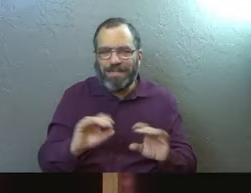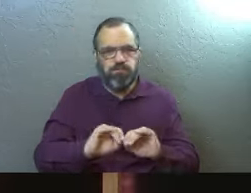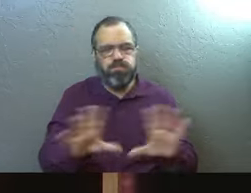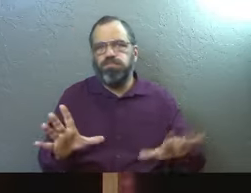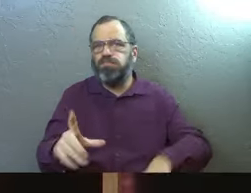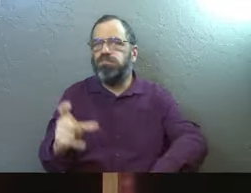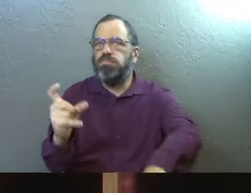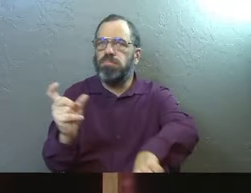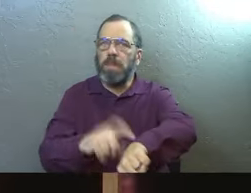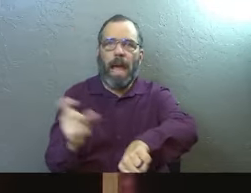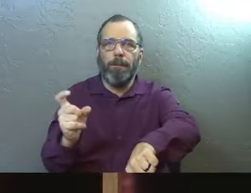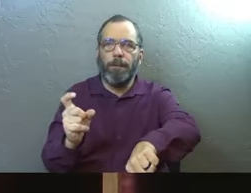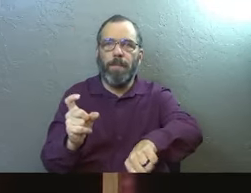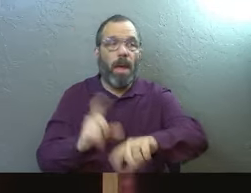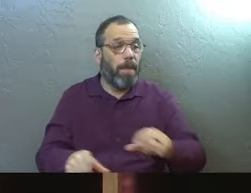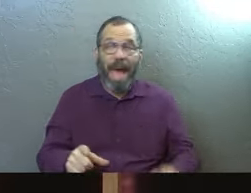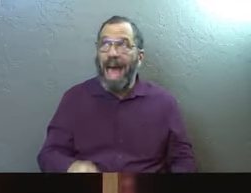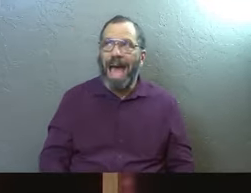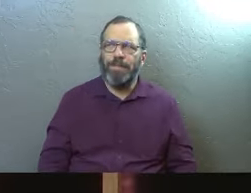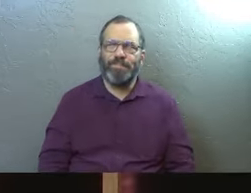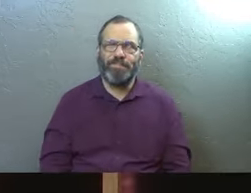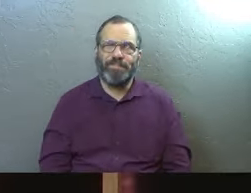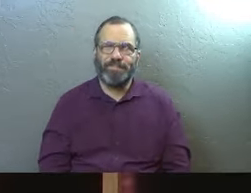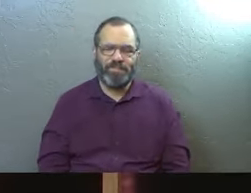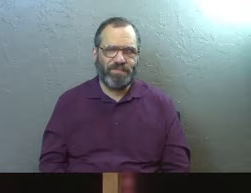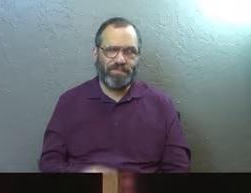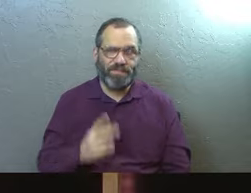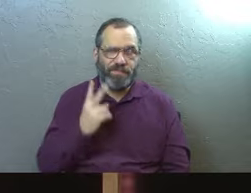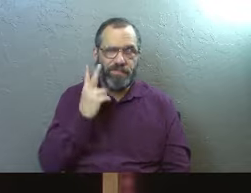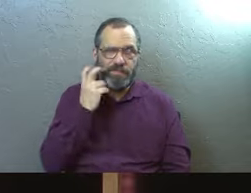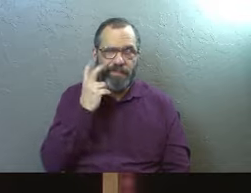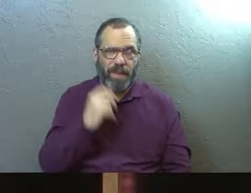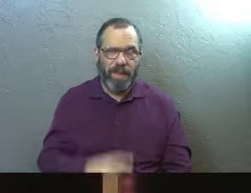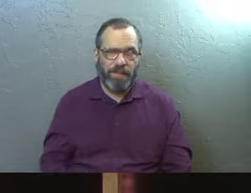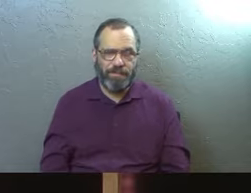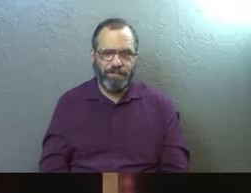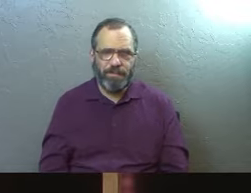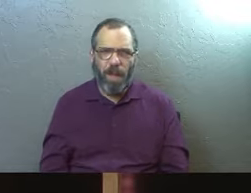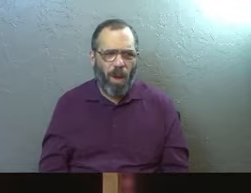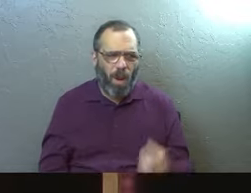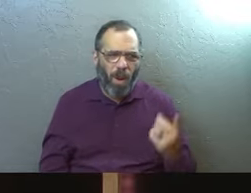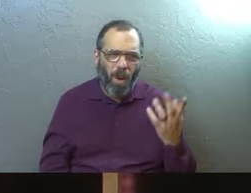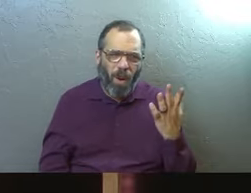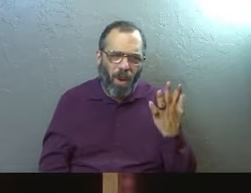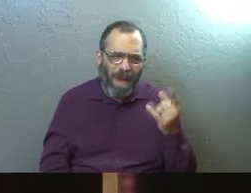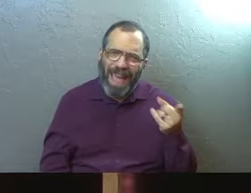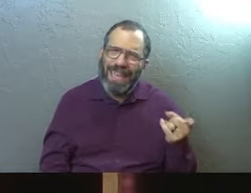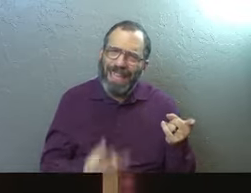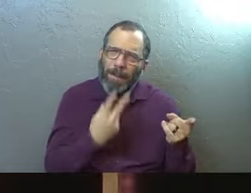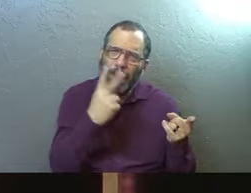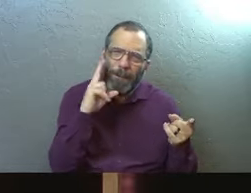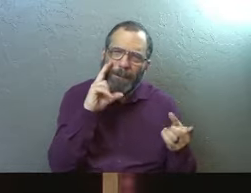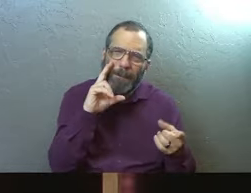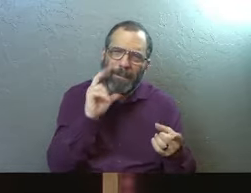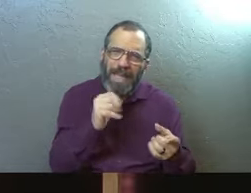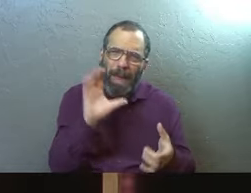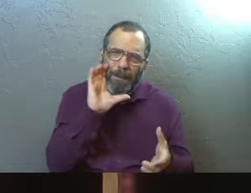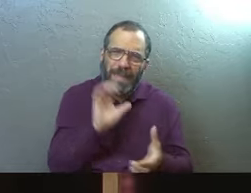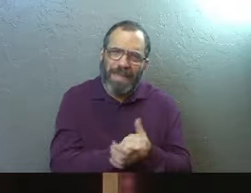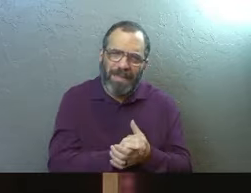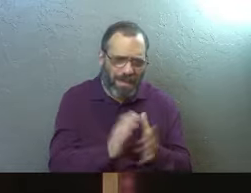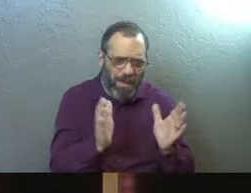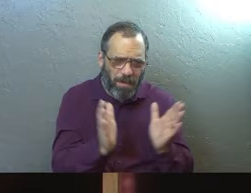obvious moment, but he doesn't. So why? Why didn't he believe? How long had he been